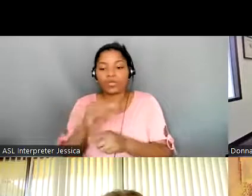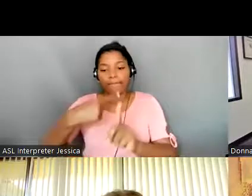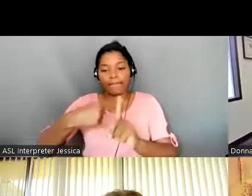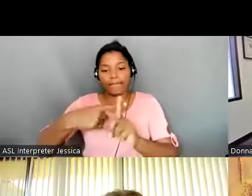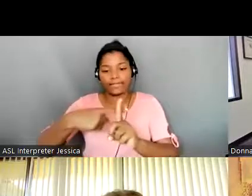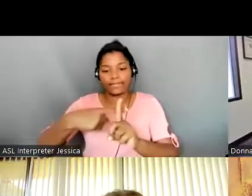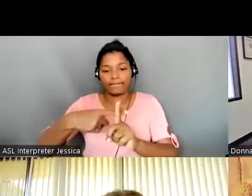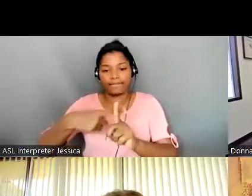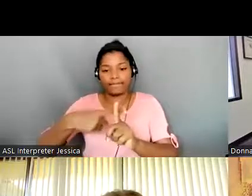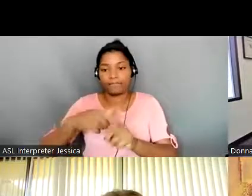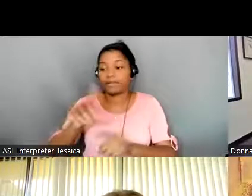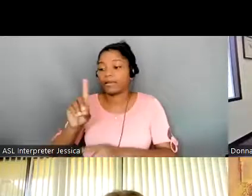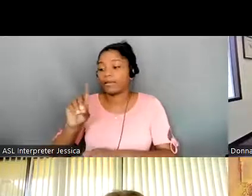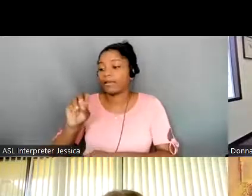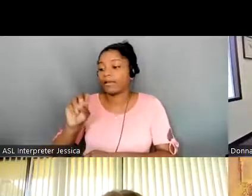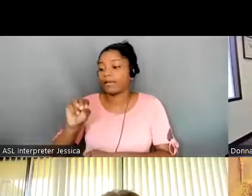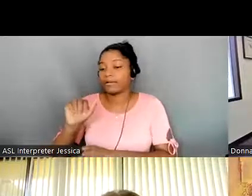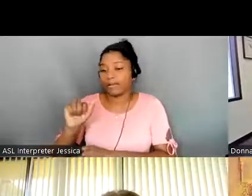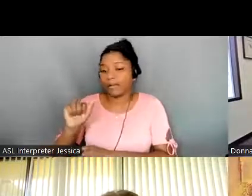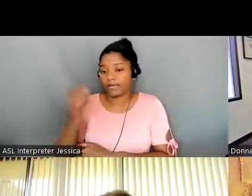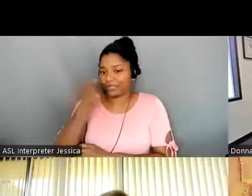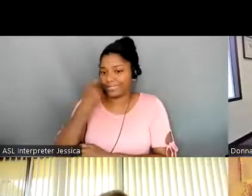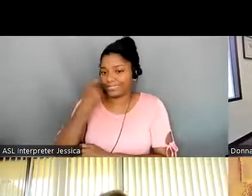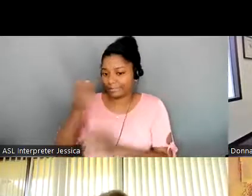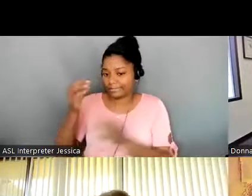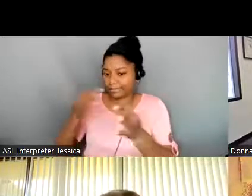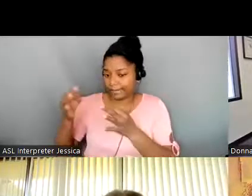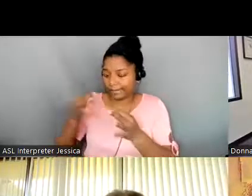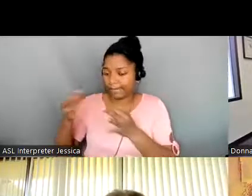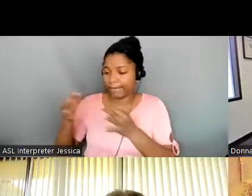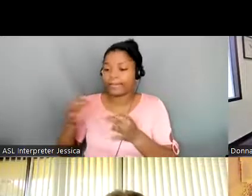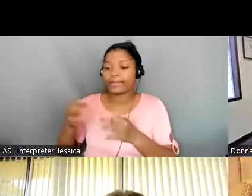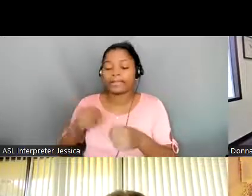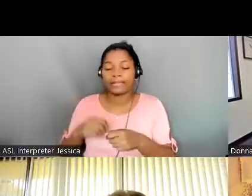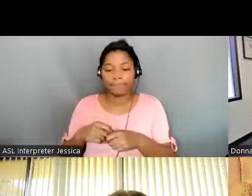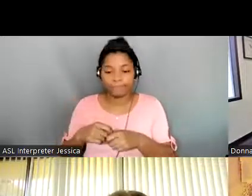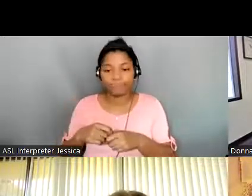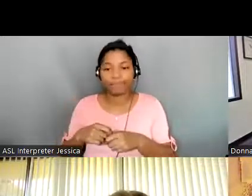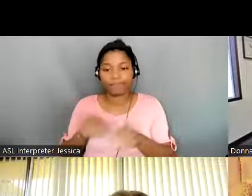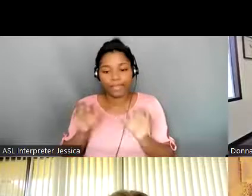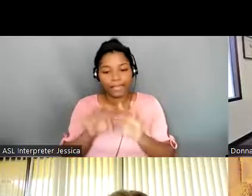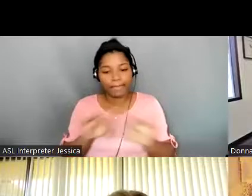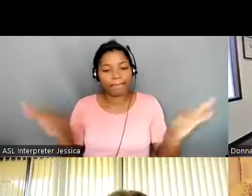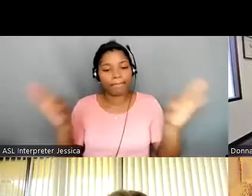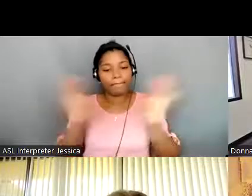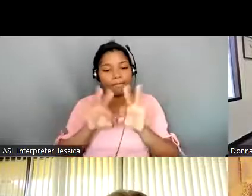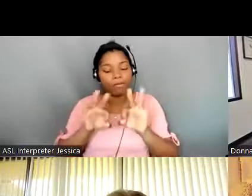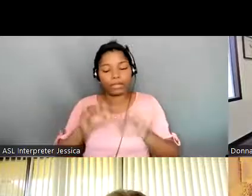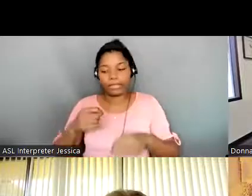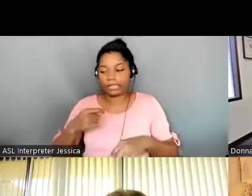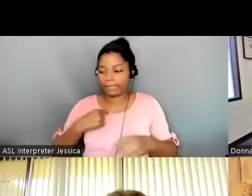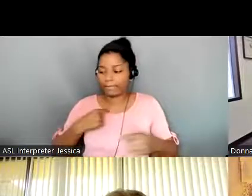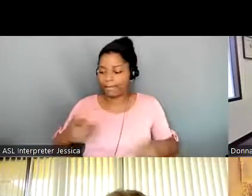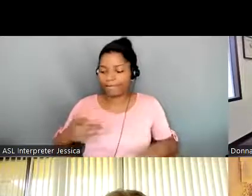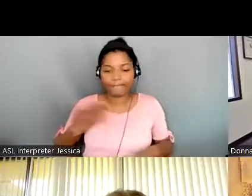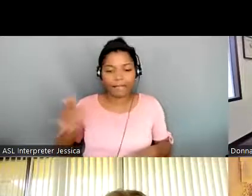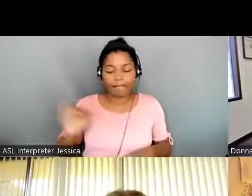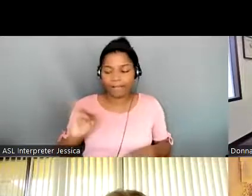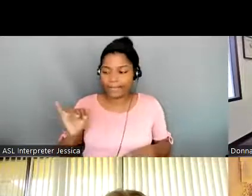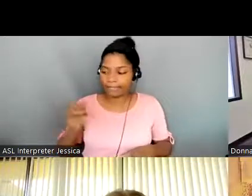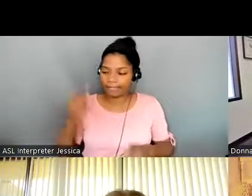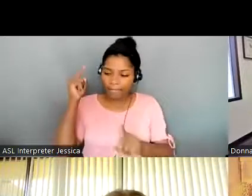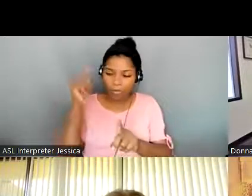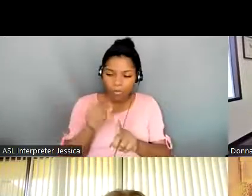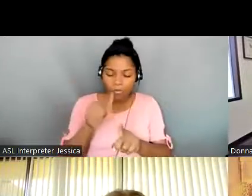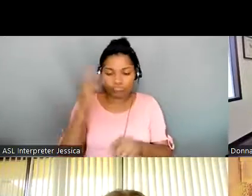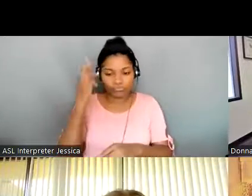in what Donna said in her opening remarks. I saw it in the chat before, having a sense of purpose when you're coming together with somebody